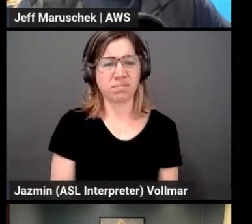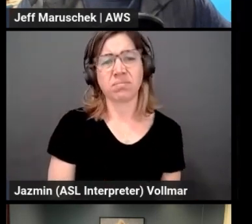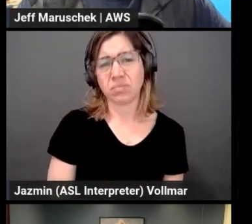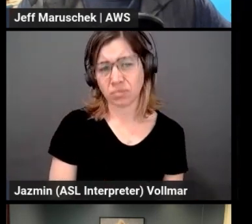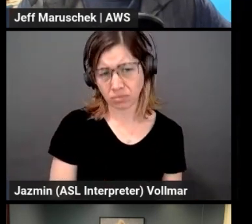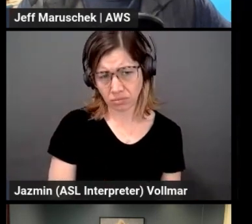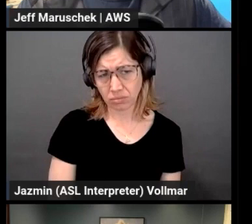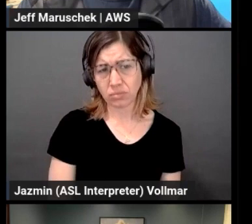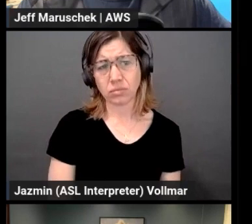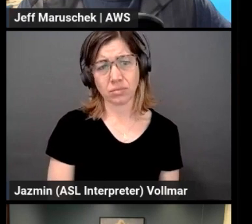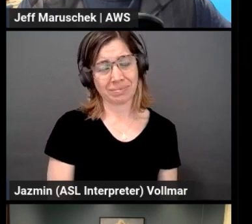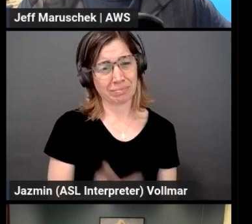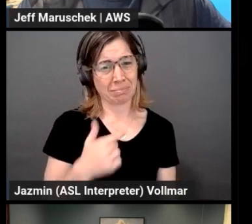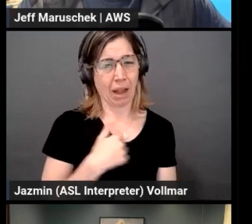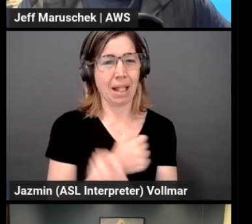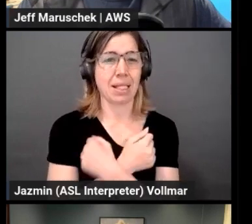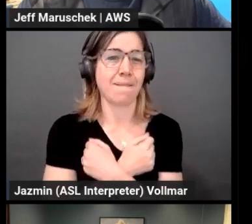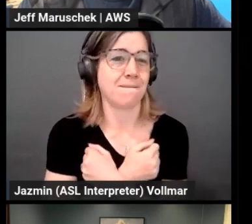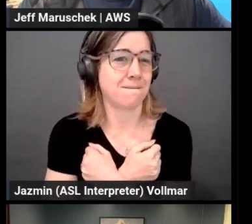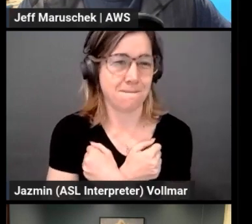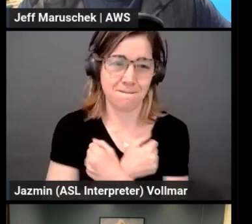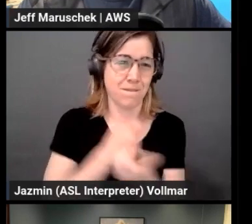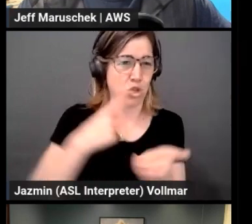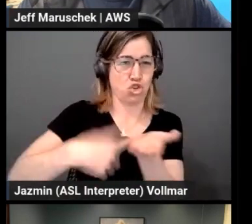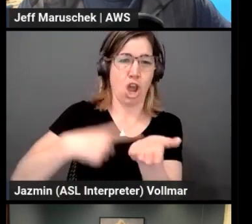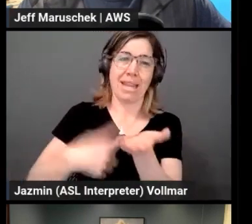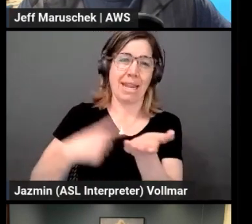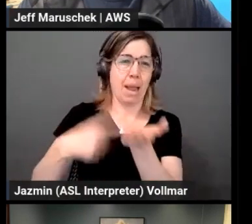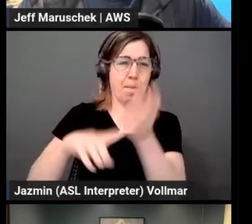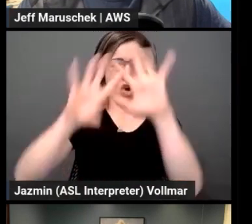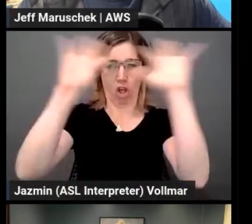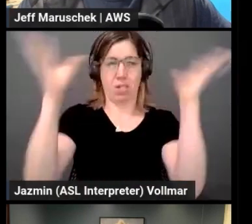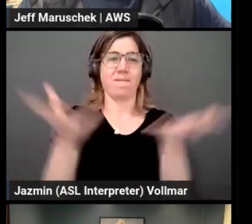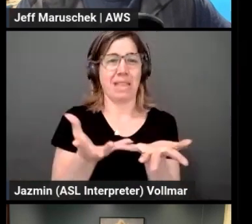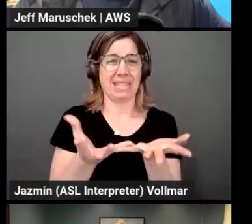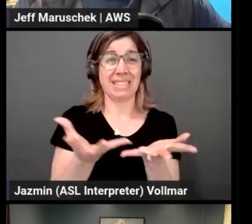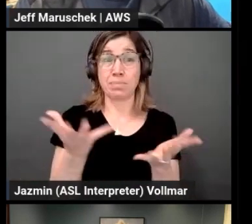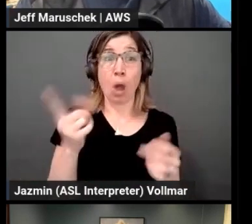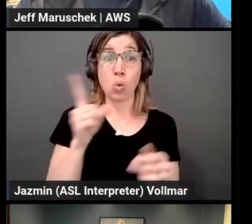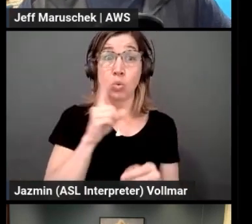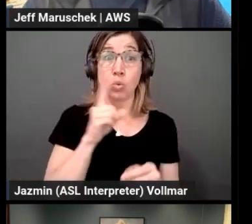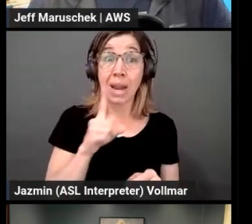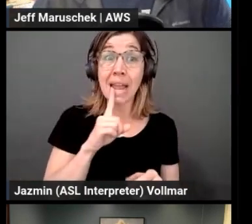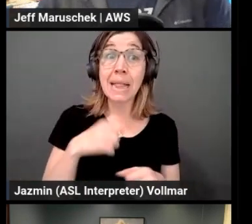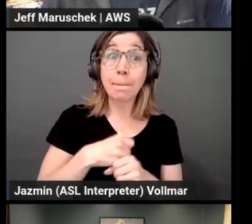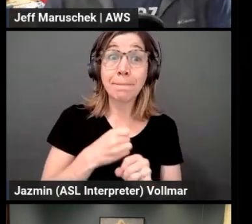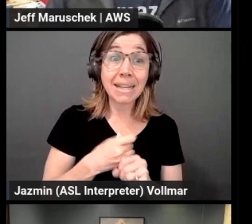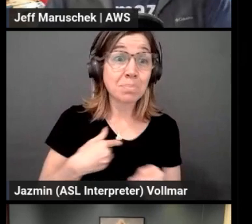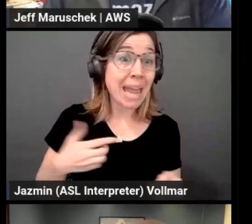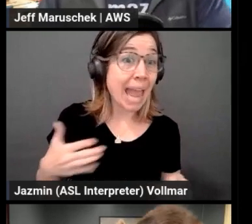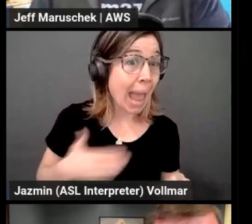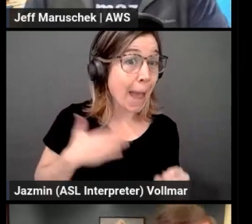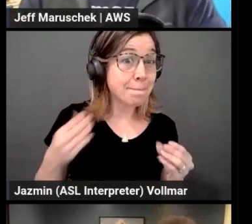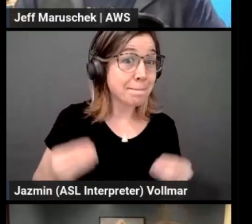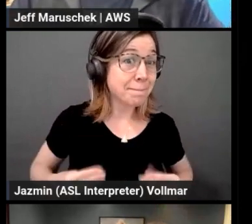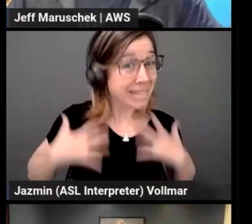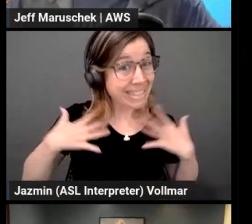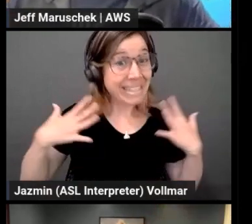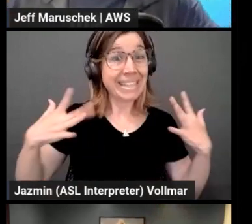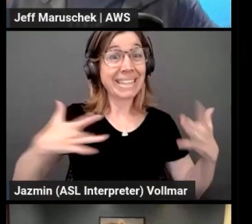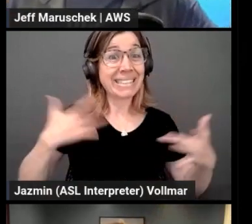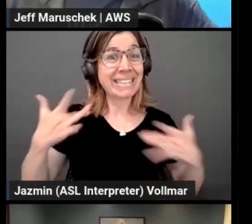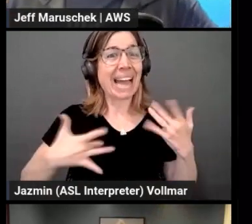Now, I love talking about all this stuff, but what really, really makes me happy and excited is being able to